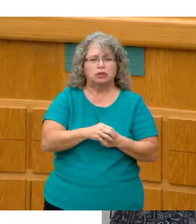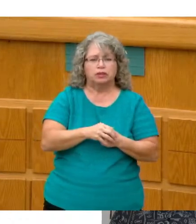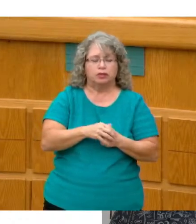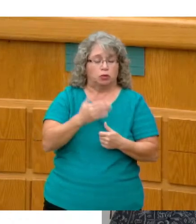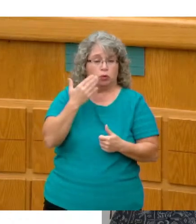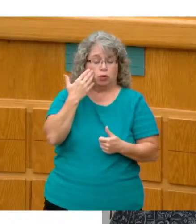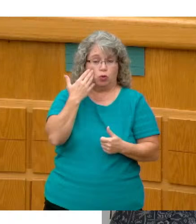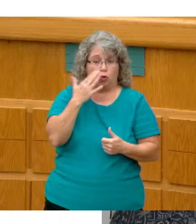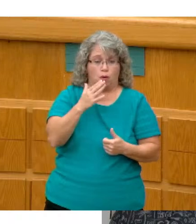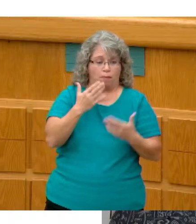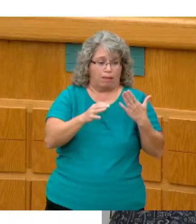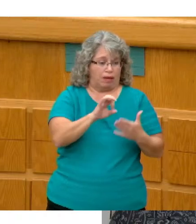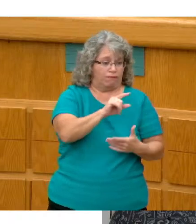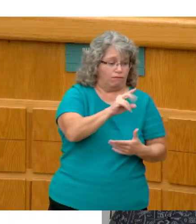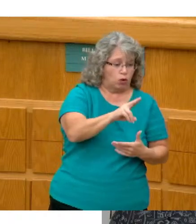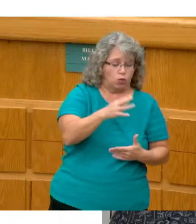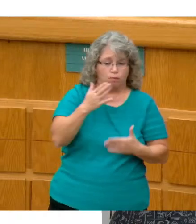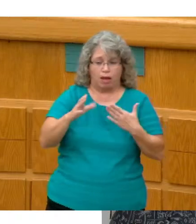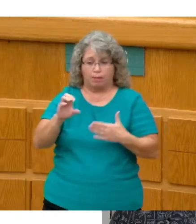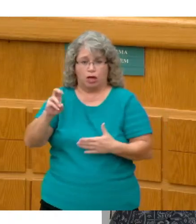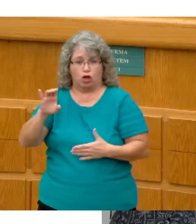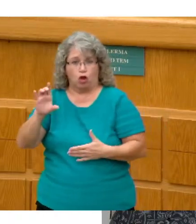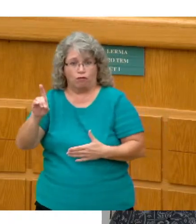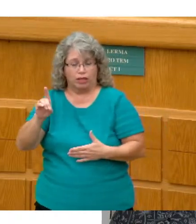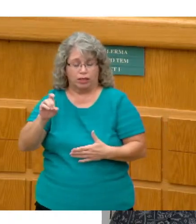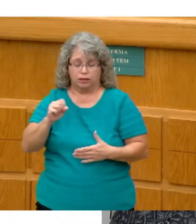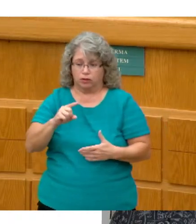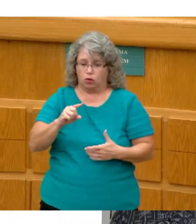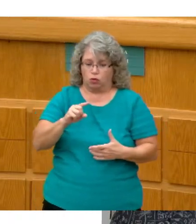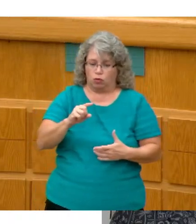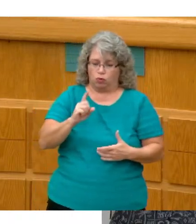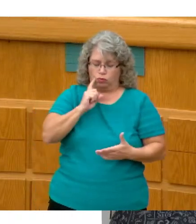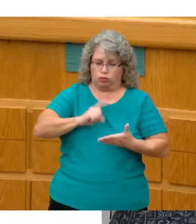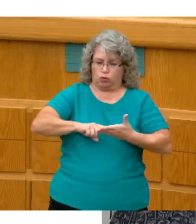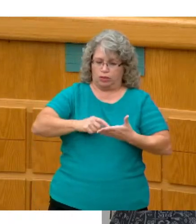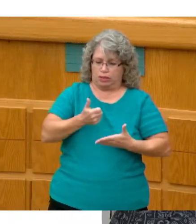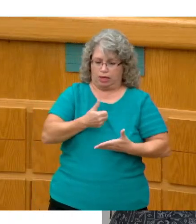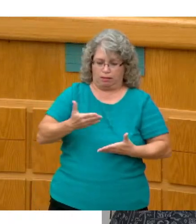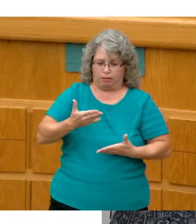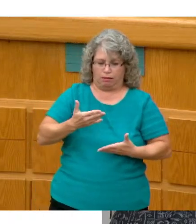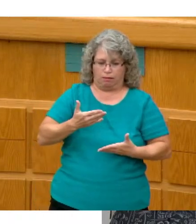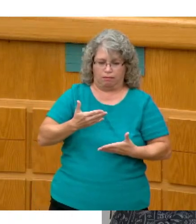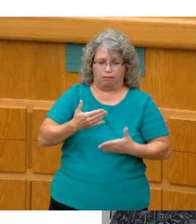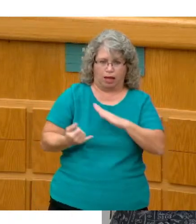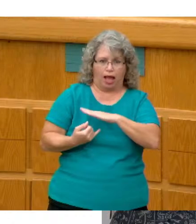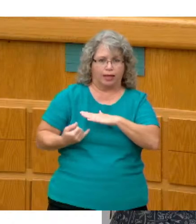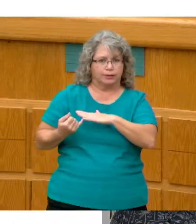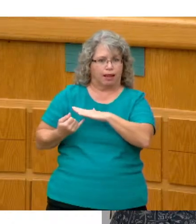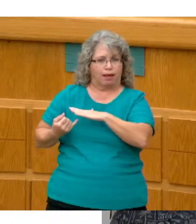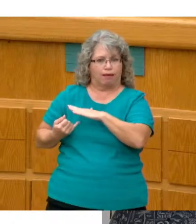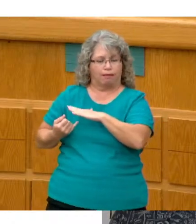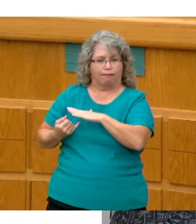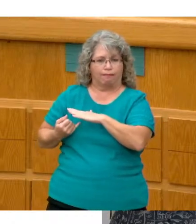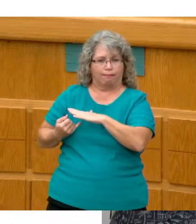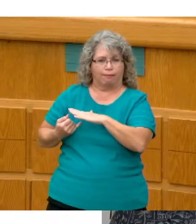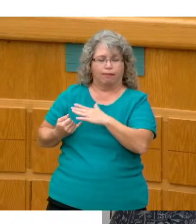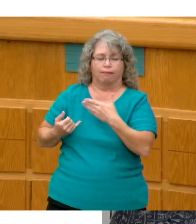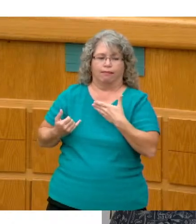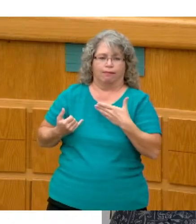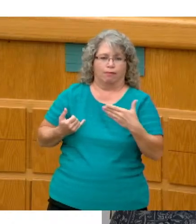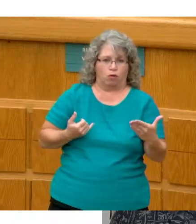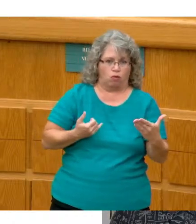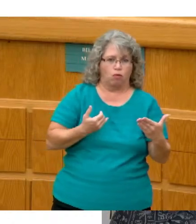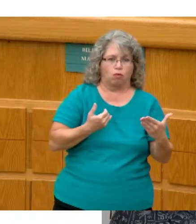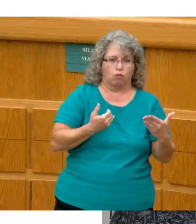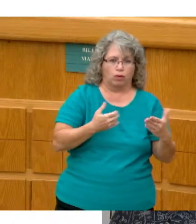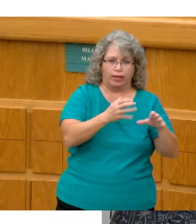not, and at that point, you want to self-isolate and you want to get tested. If you're positive for COVID, you want to immediately